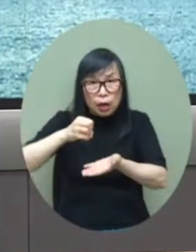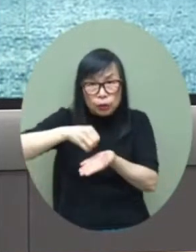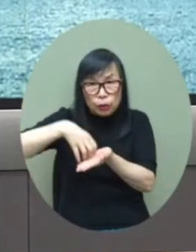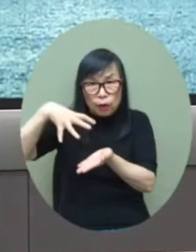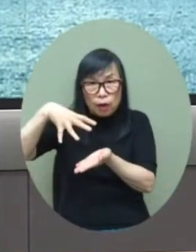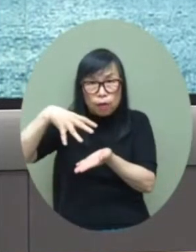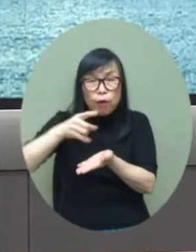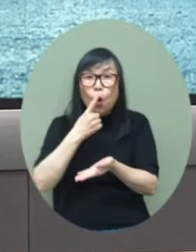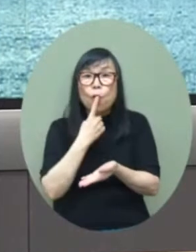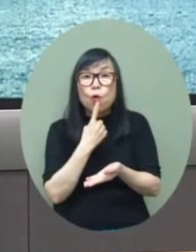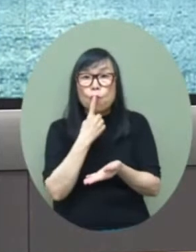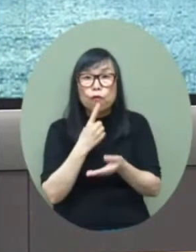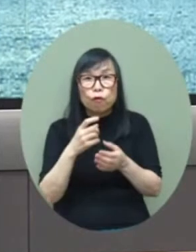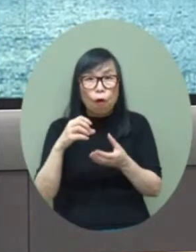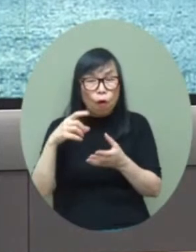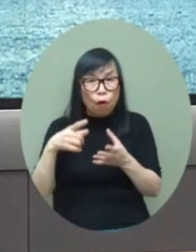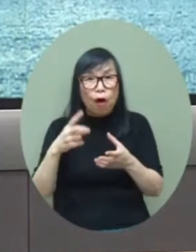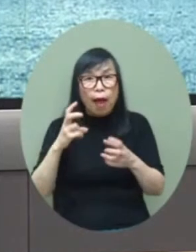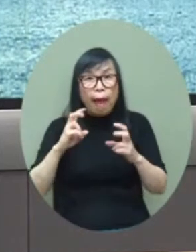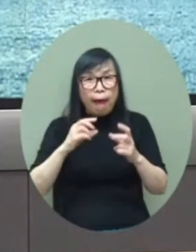Chemotherapy, radiotherapy,